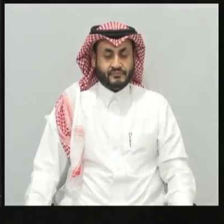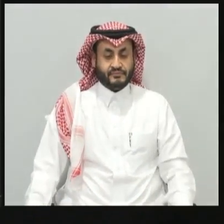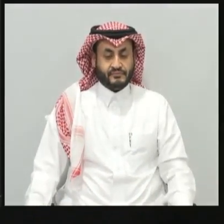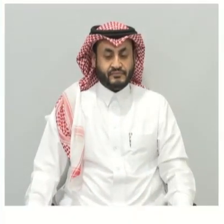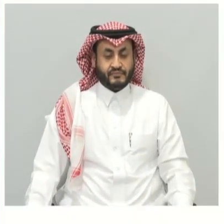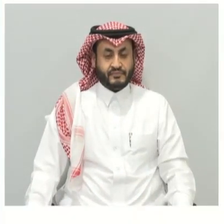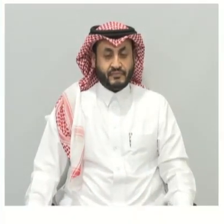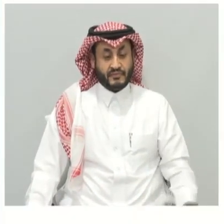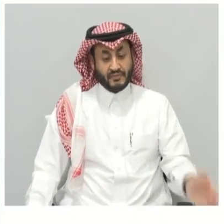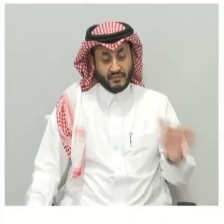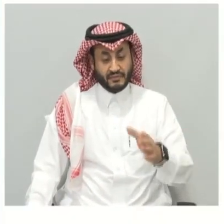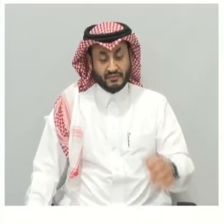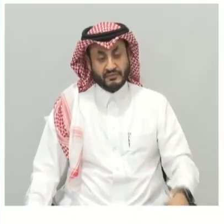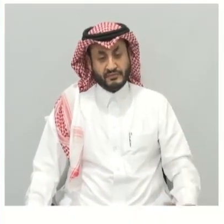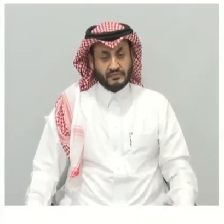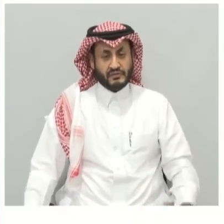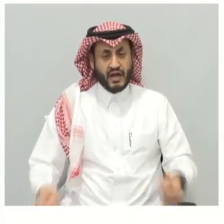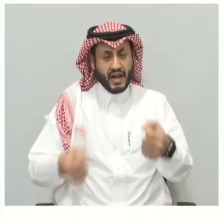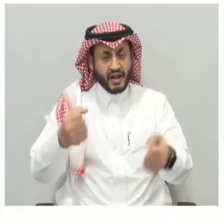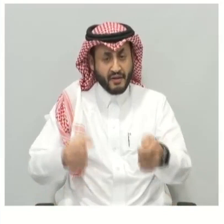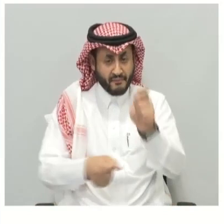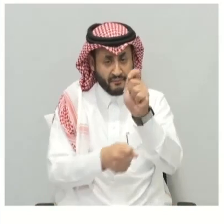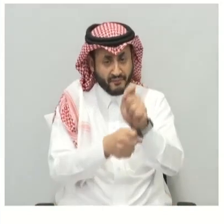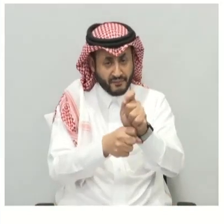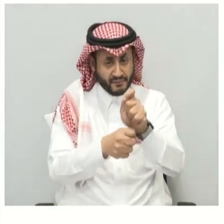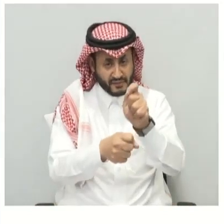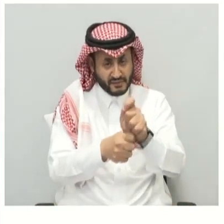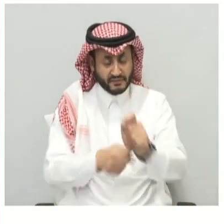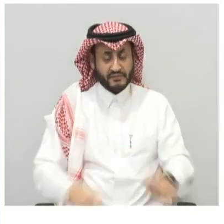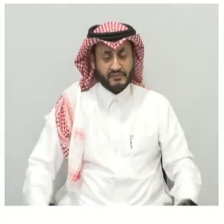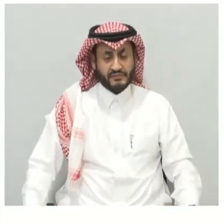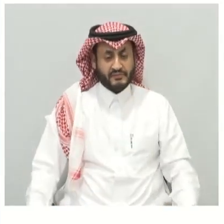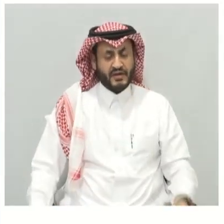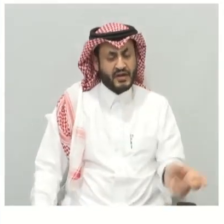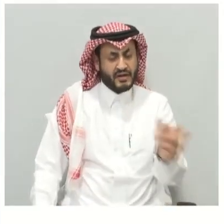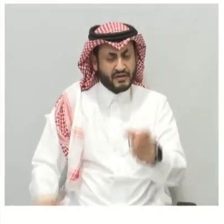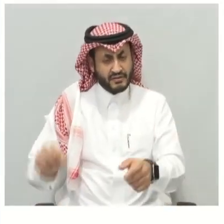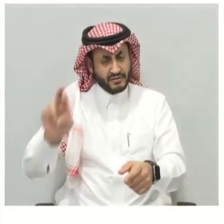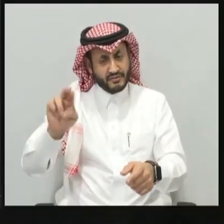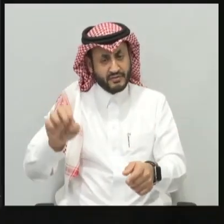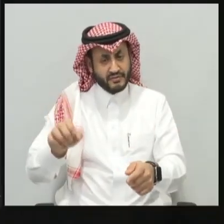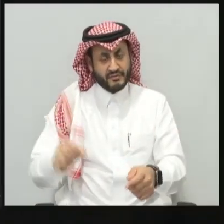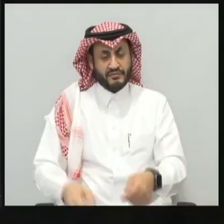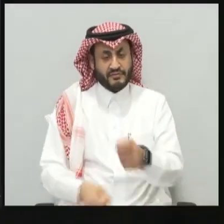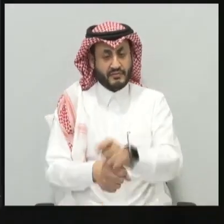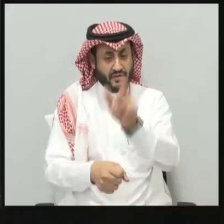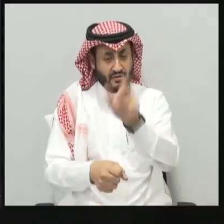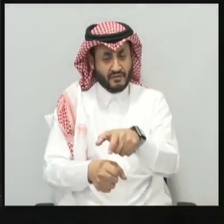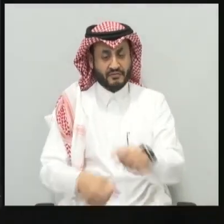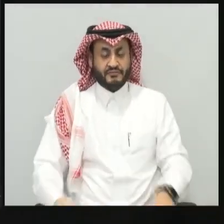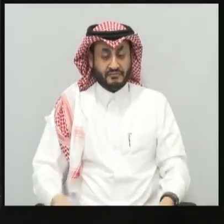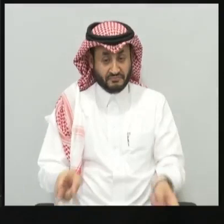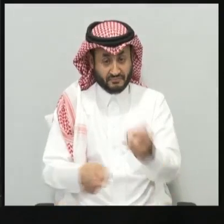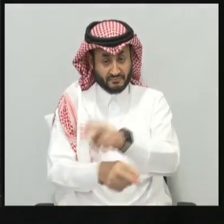couple more examples. Driver. Drive is a verb. I drive a car. But if